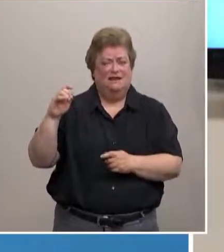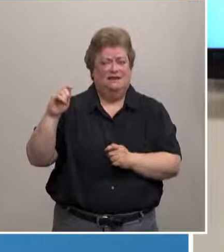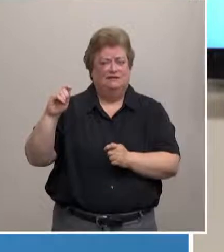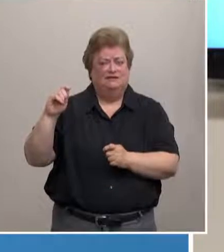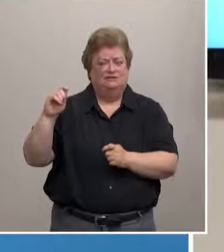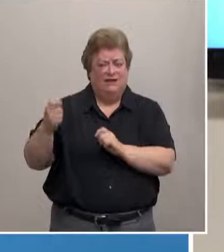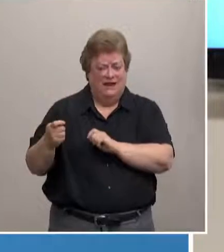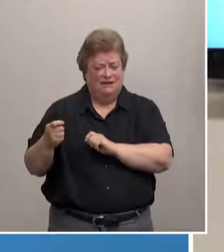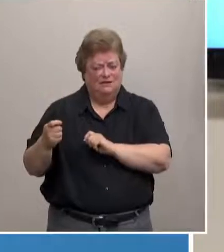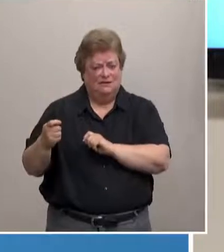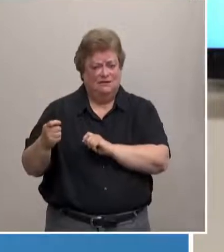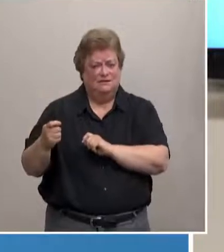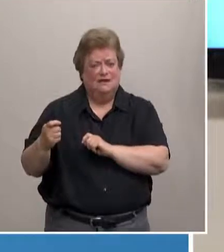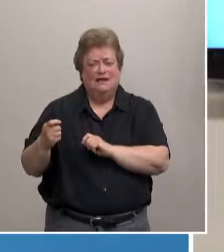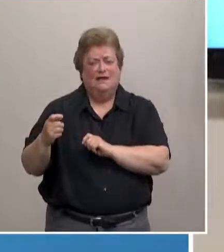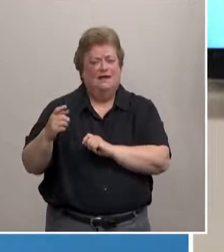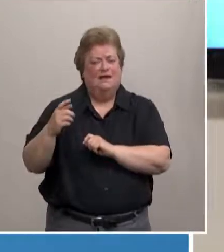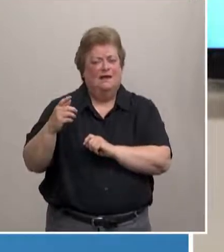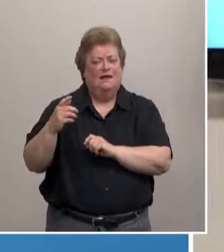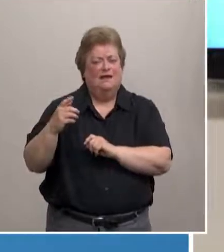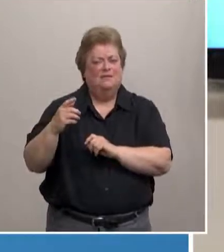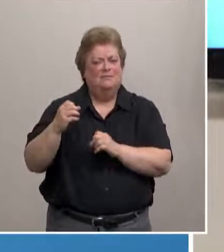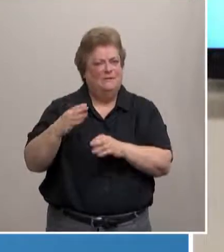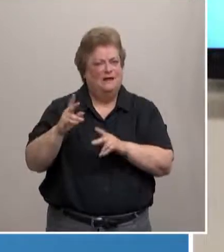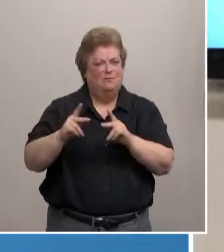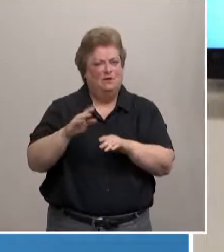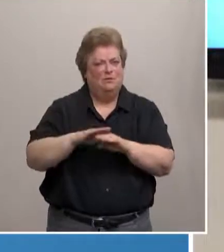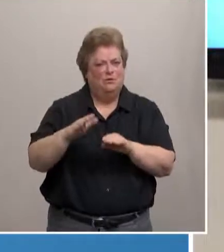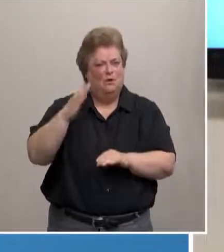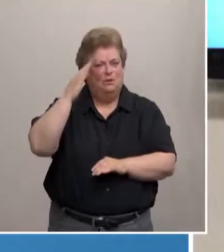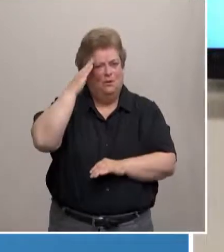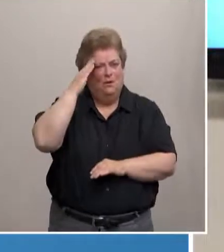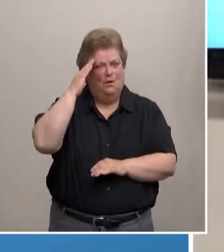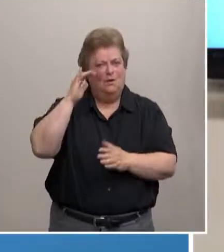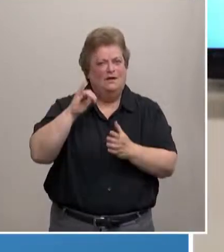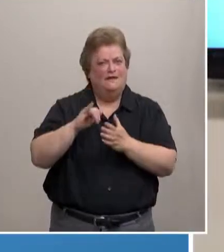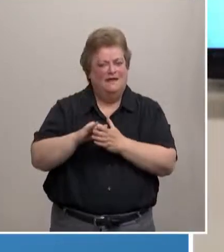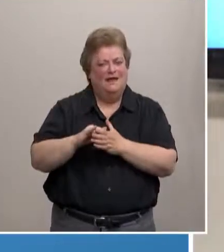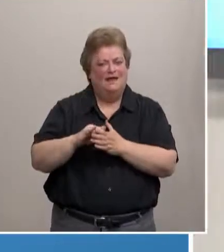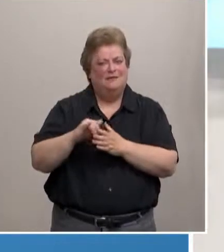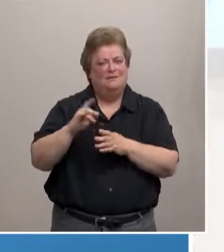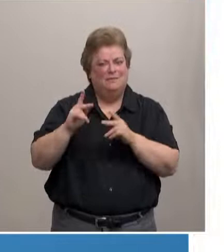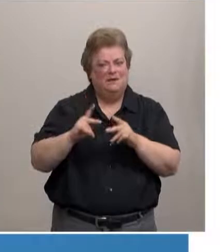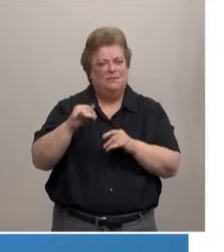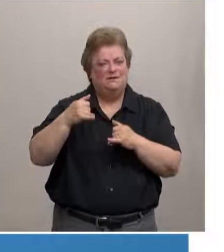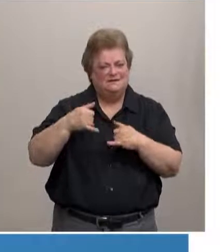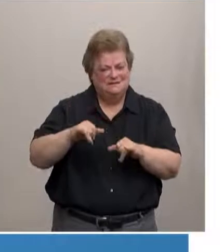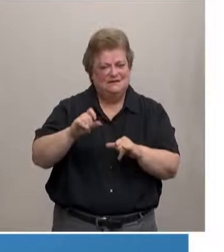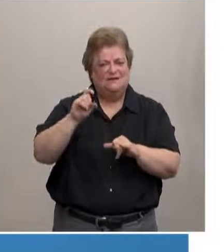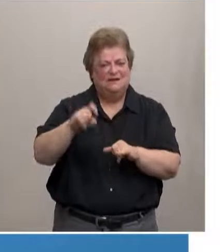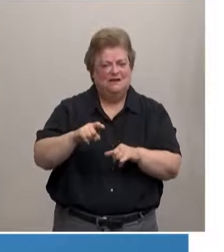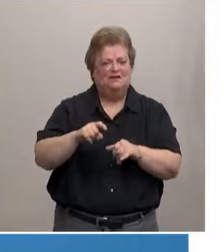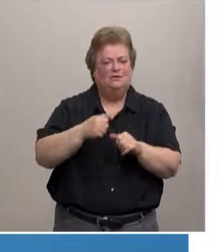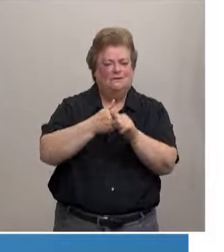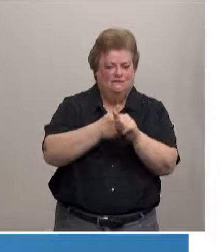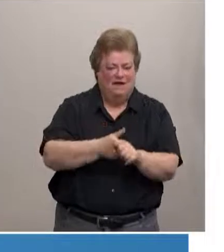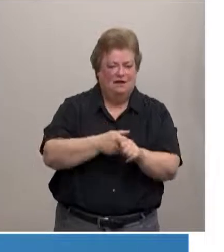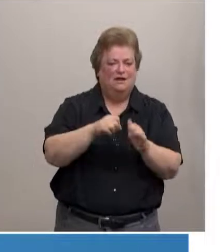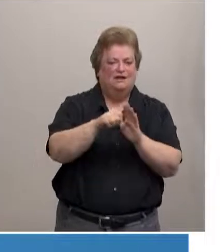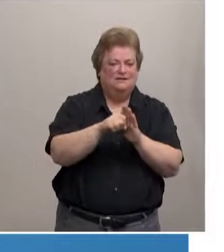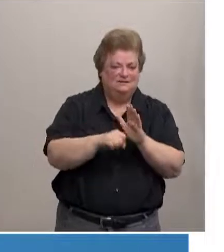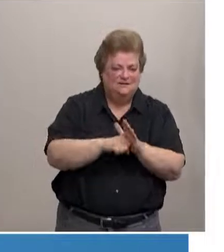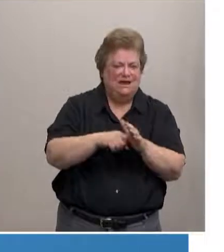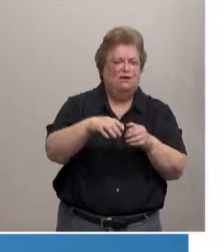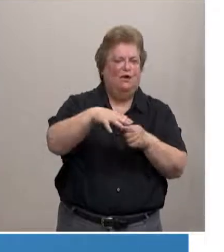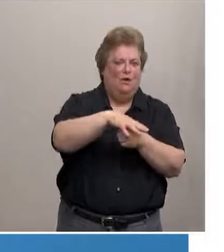changes, still many people don't realize that they indicated people still need to follow state local regulations